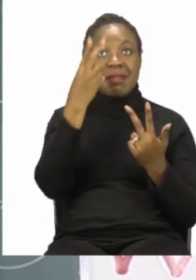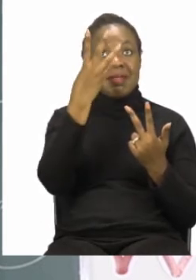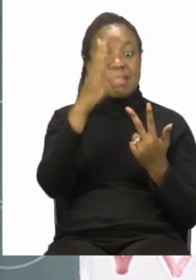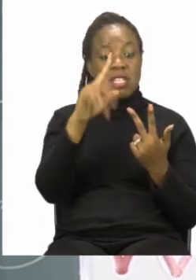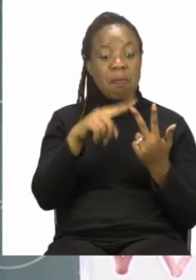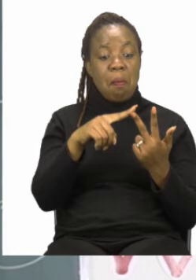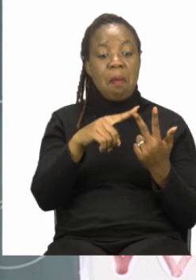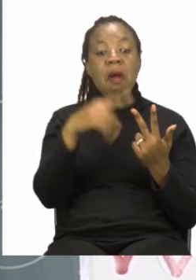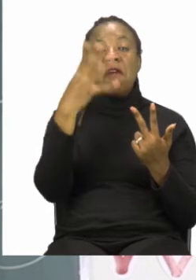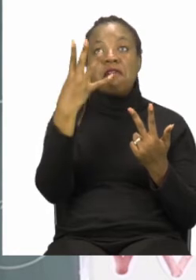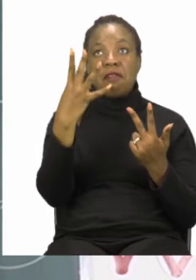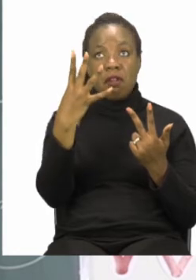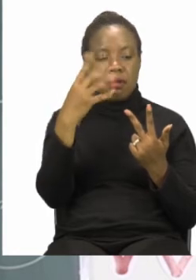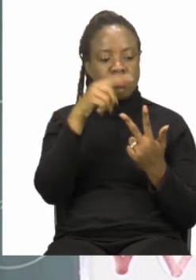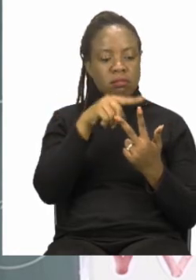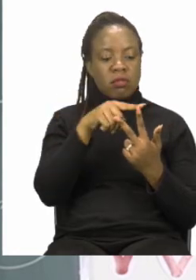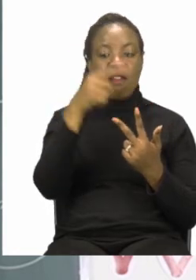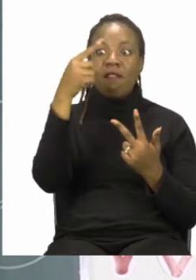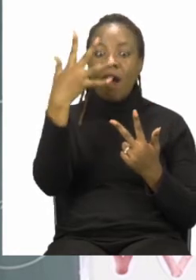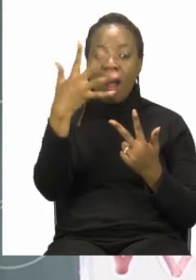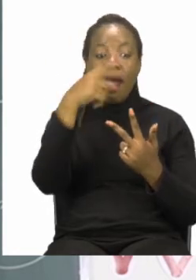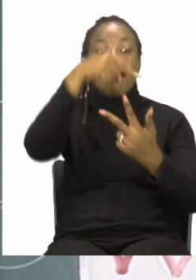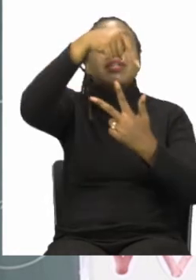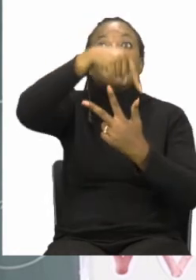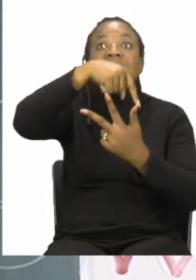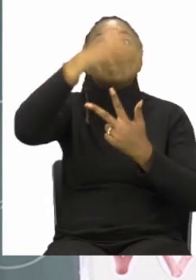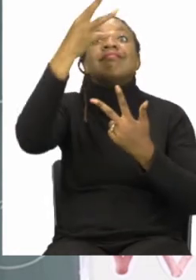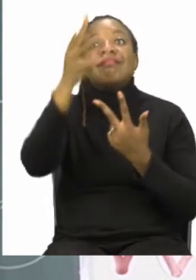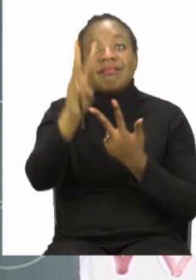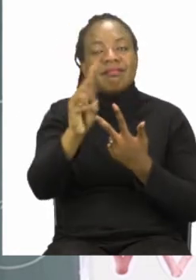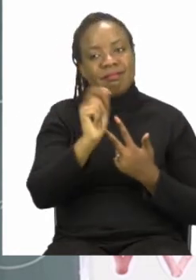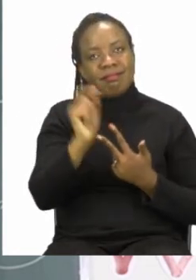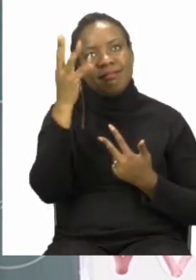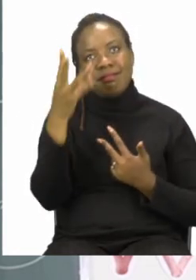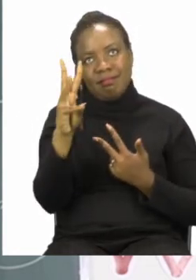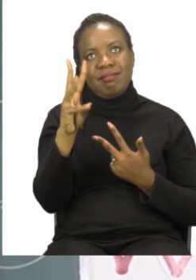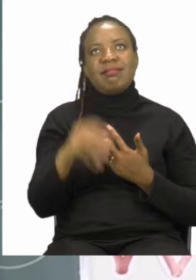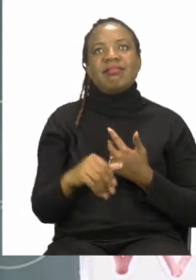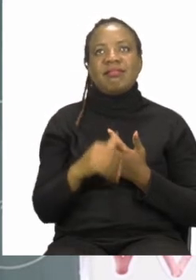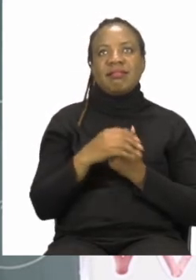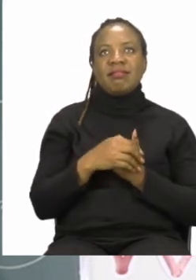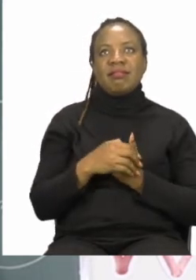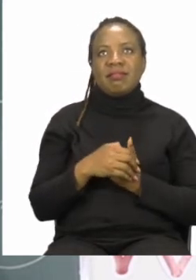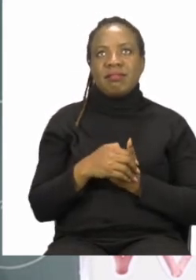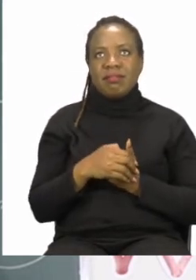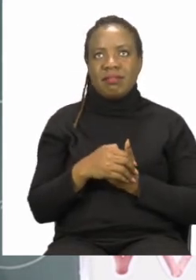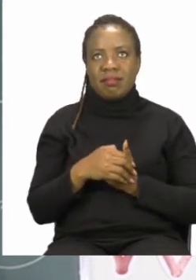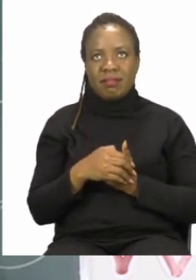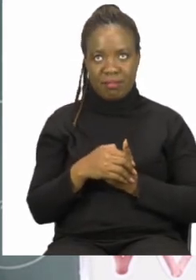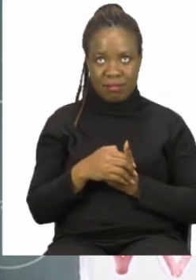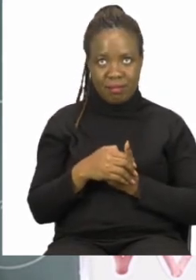there, and then we say 4, 5, 6. So we know that the next number